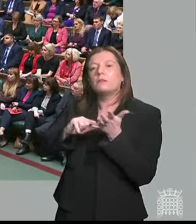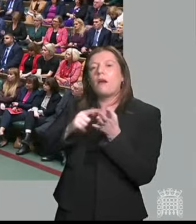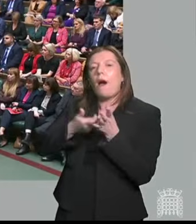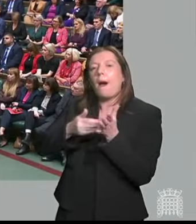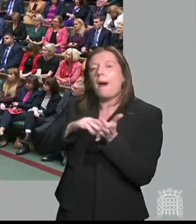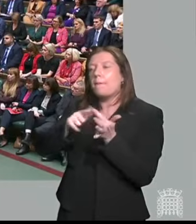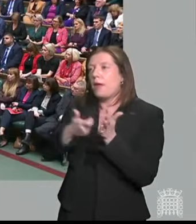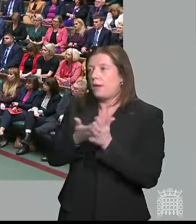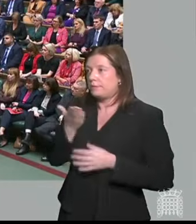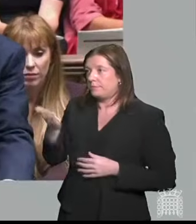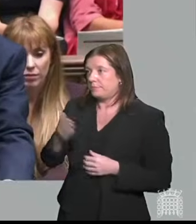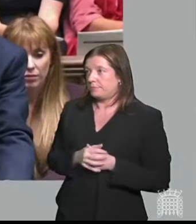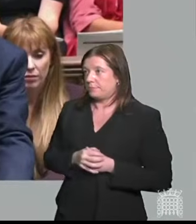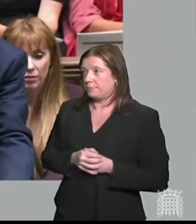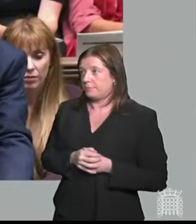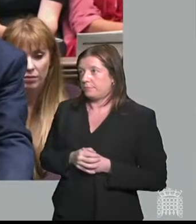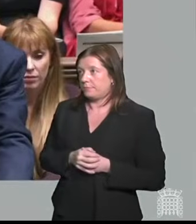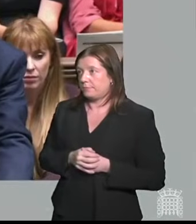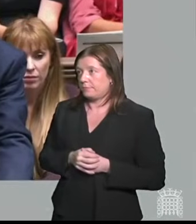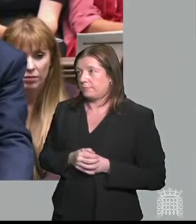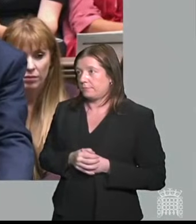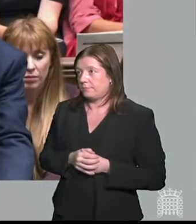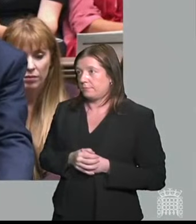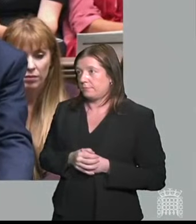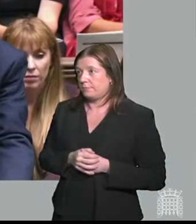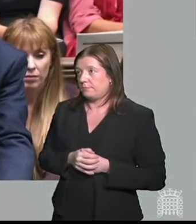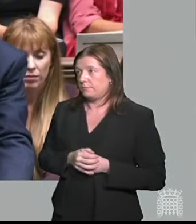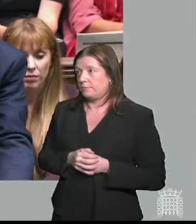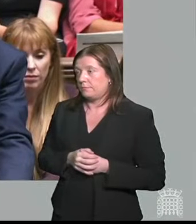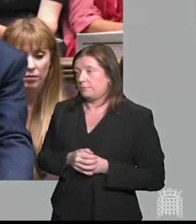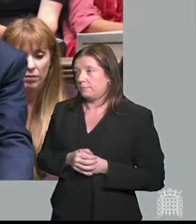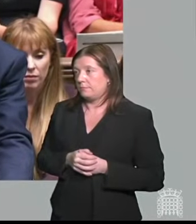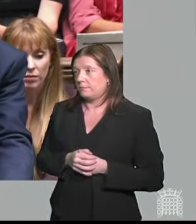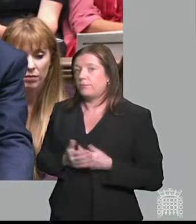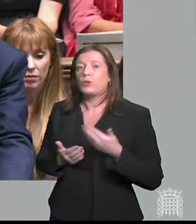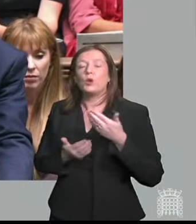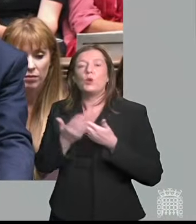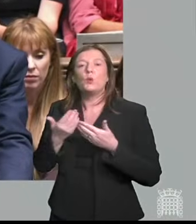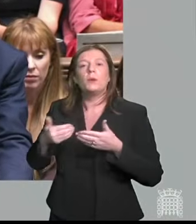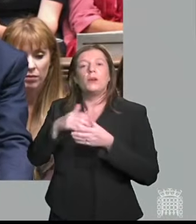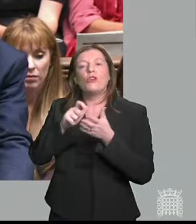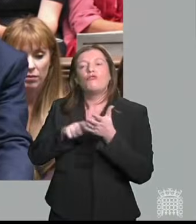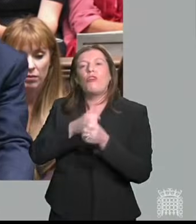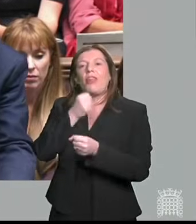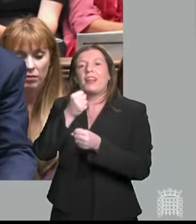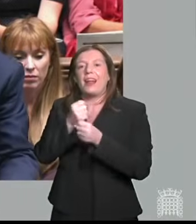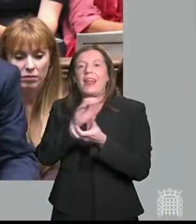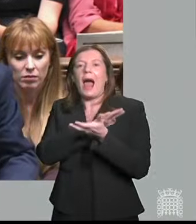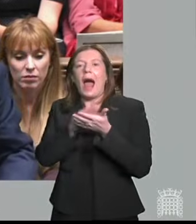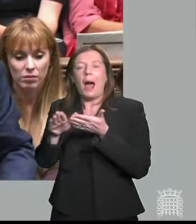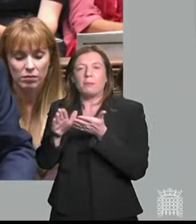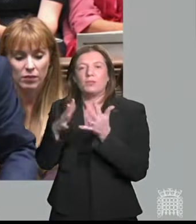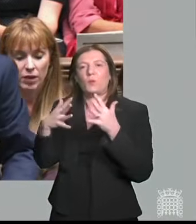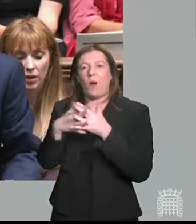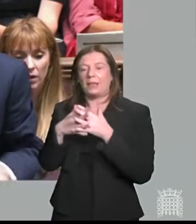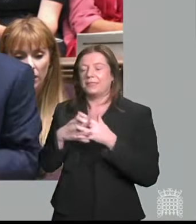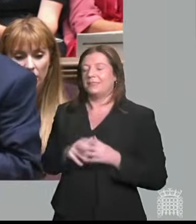Thank you, Mr. Speaker. Can I start by warmly welcoming the new member for Rutherglen and Hamilton